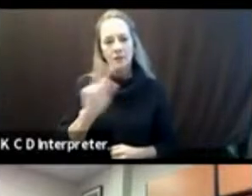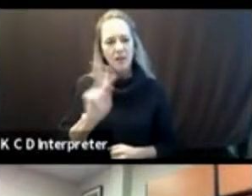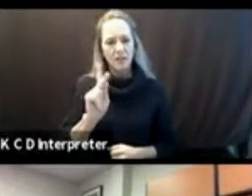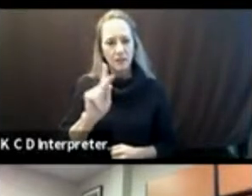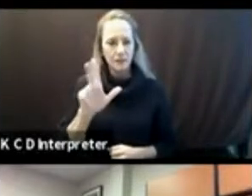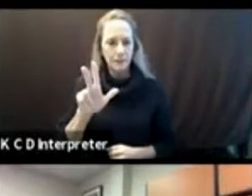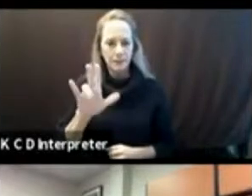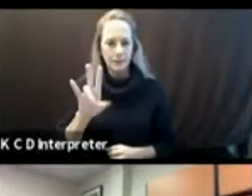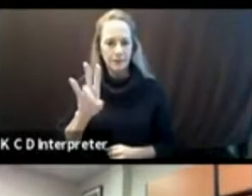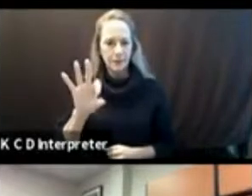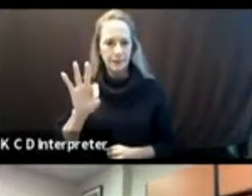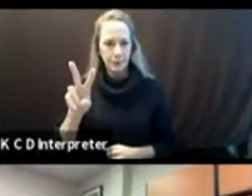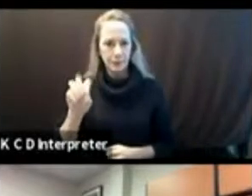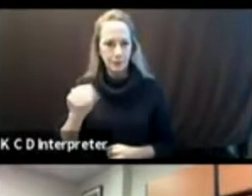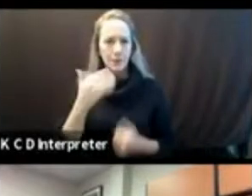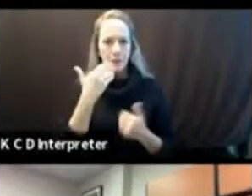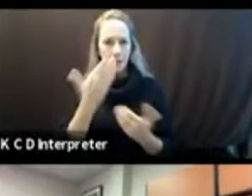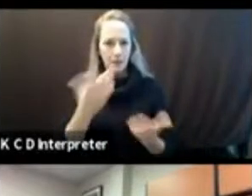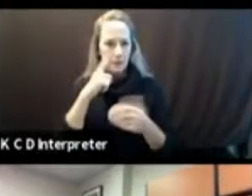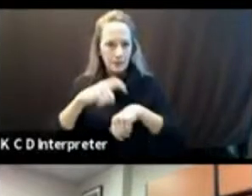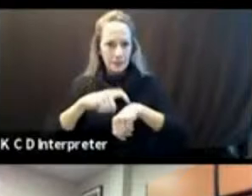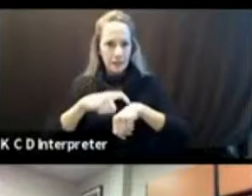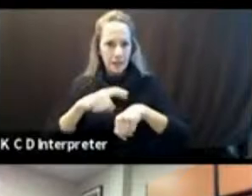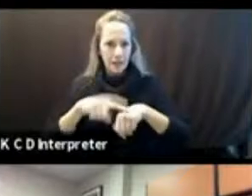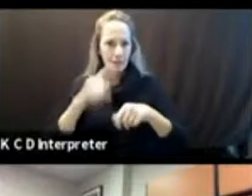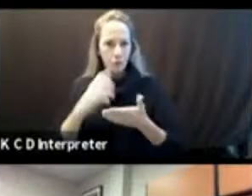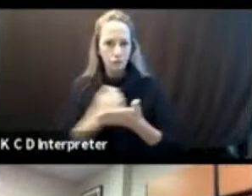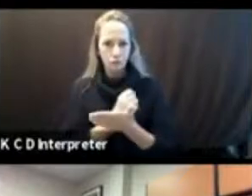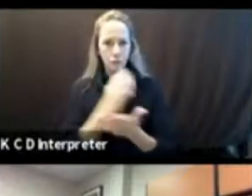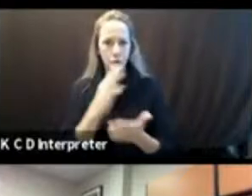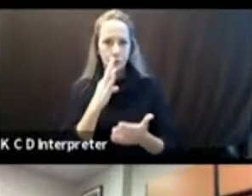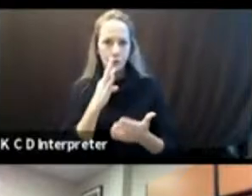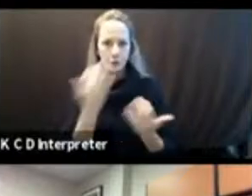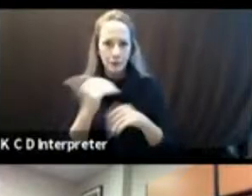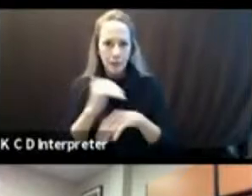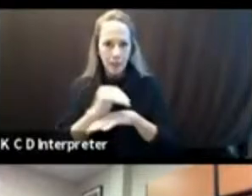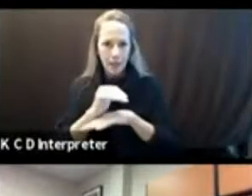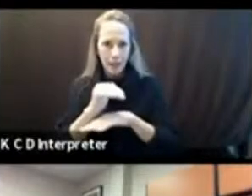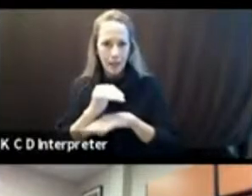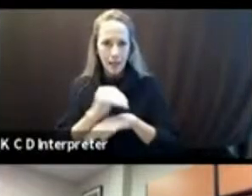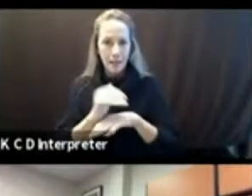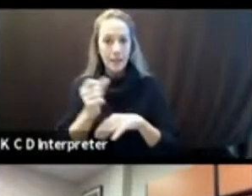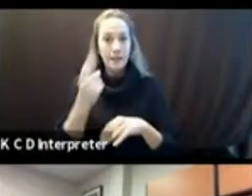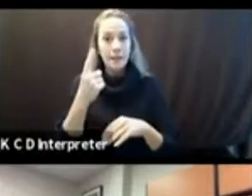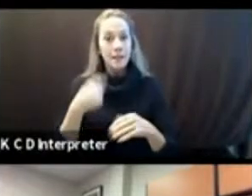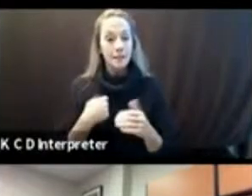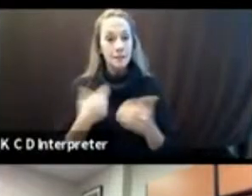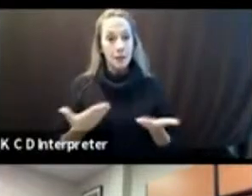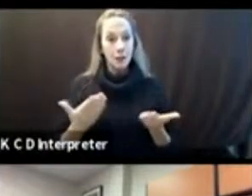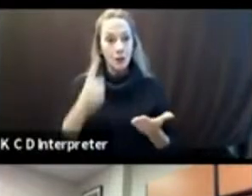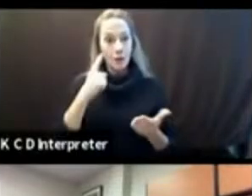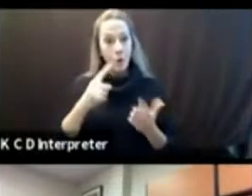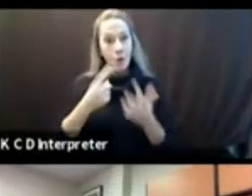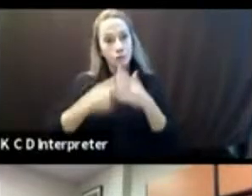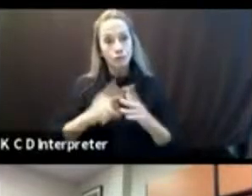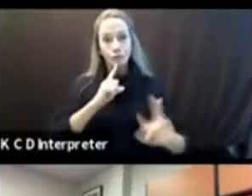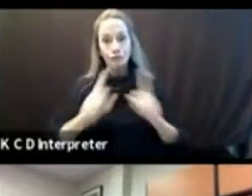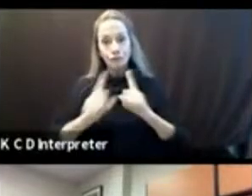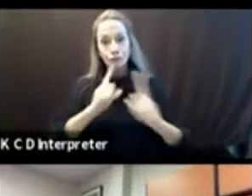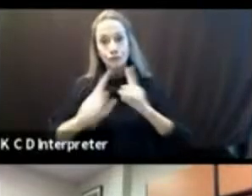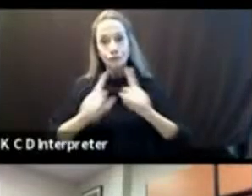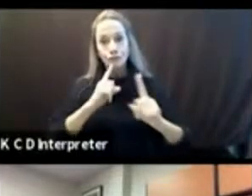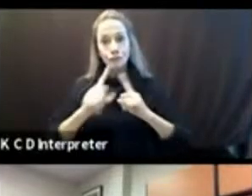want to thank you for the chance to again speak with you all. I'm not here for us to have a conversation about